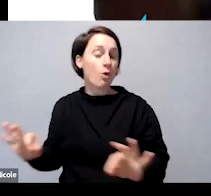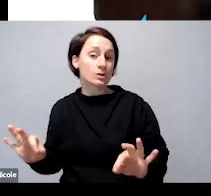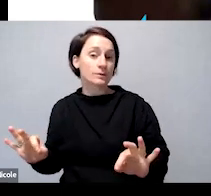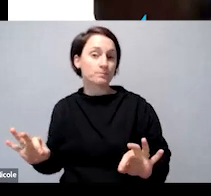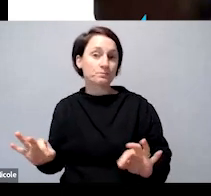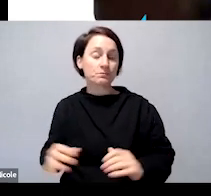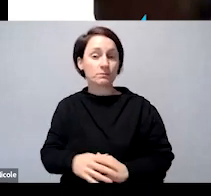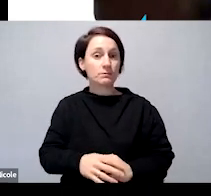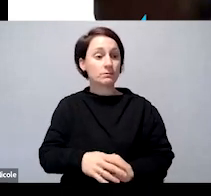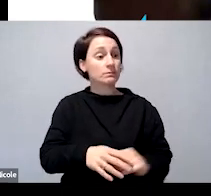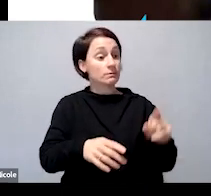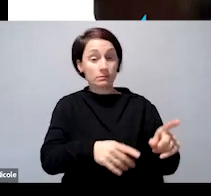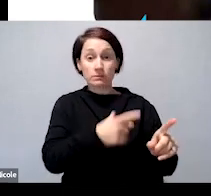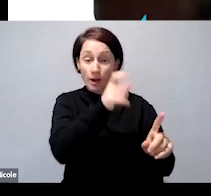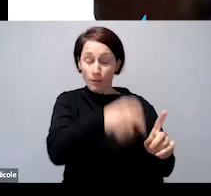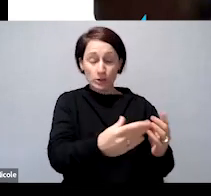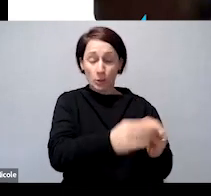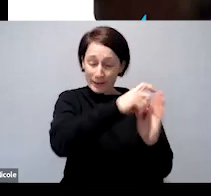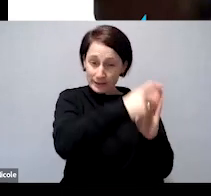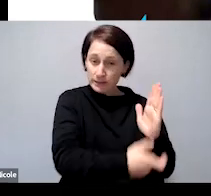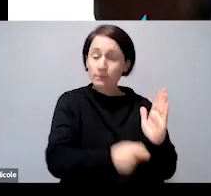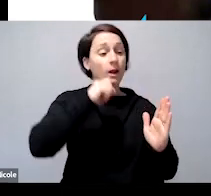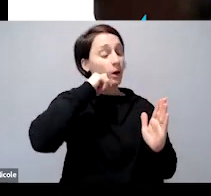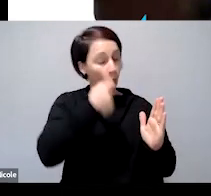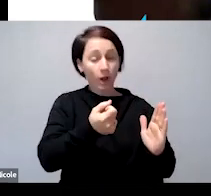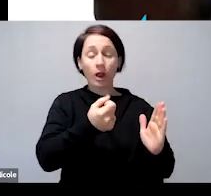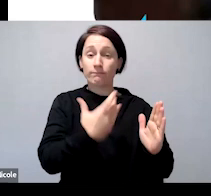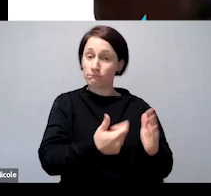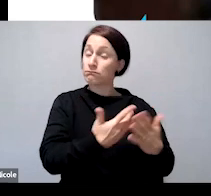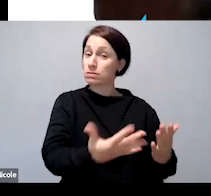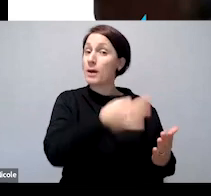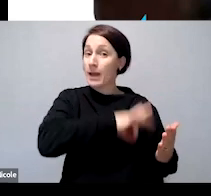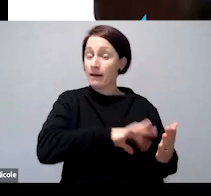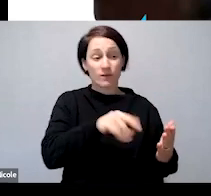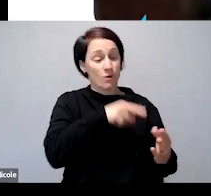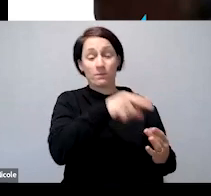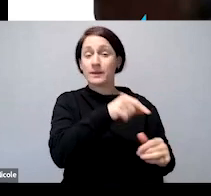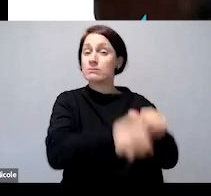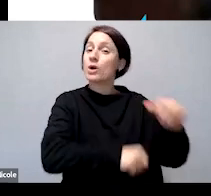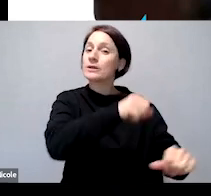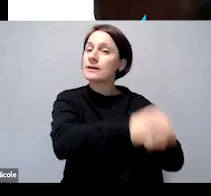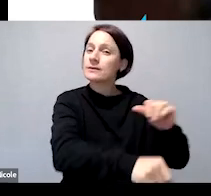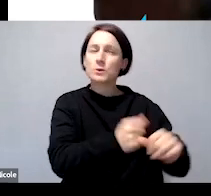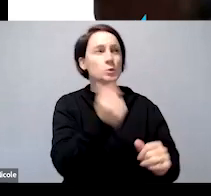disability will greatly benefit from the process steps in that person-centered toolkit, because it will help them to tailor to